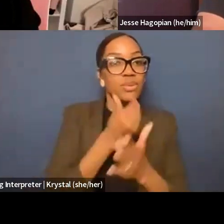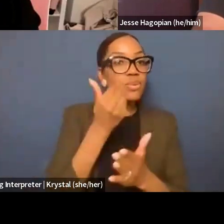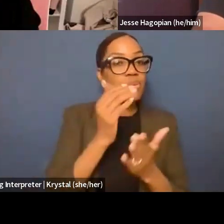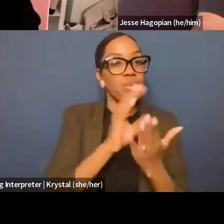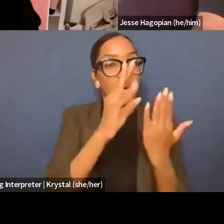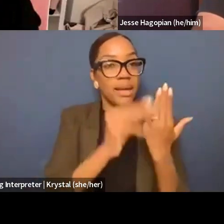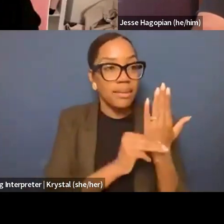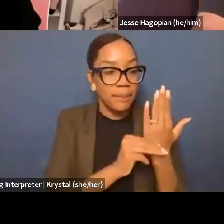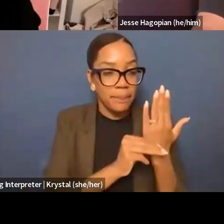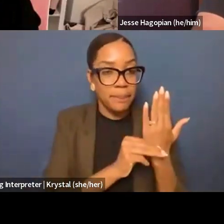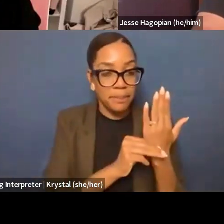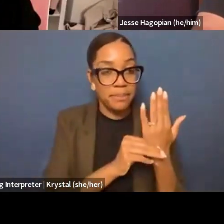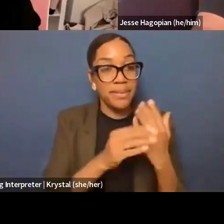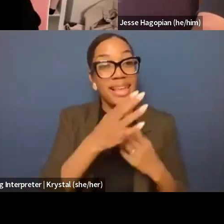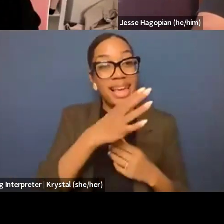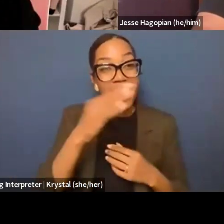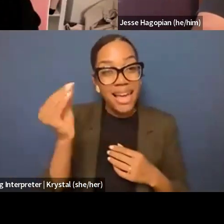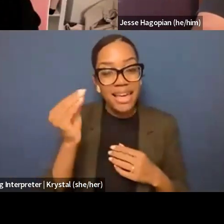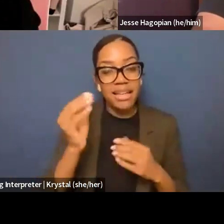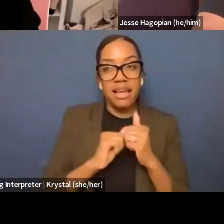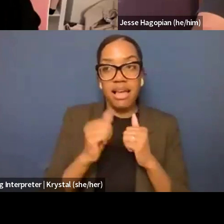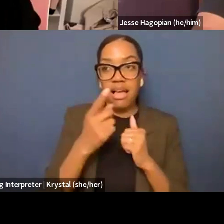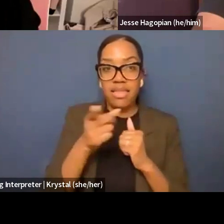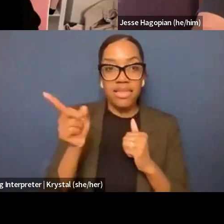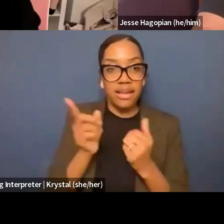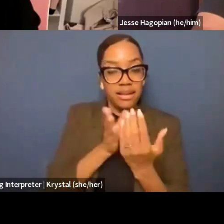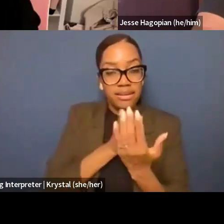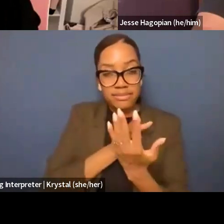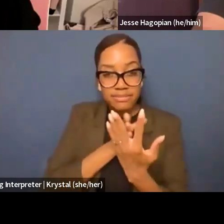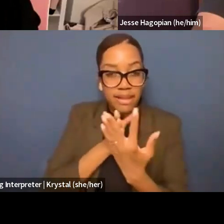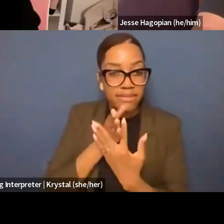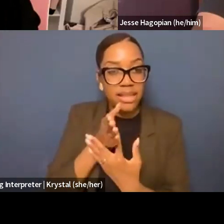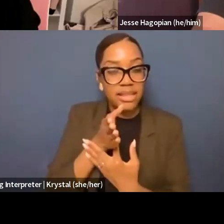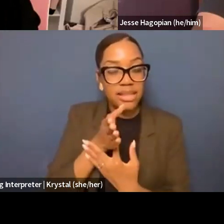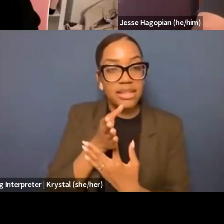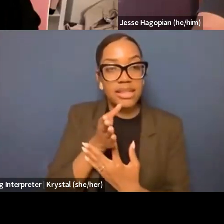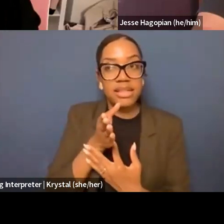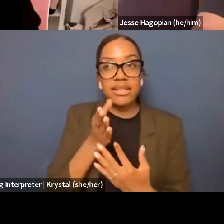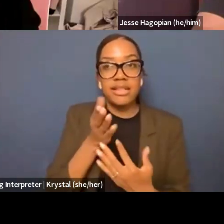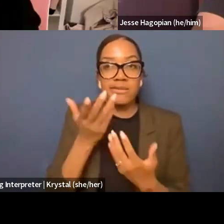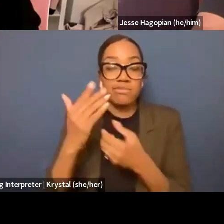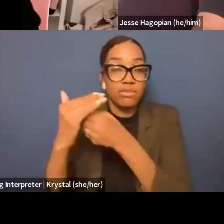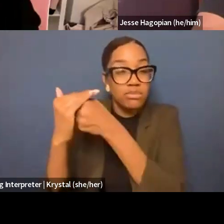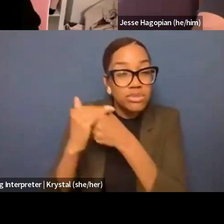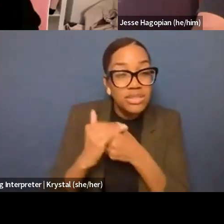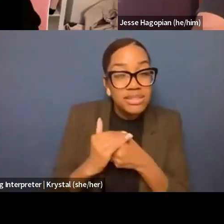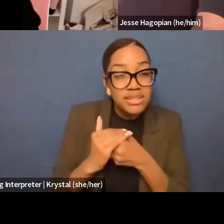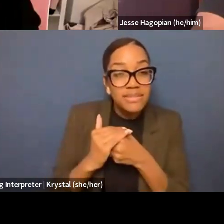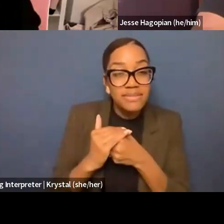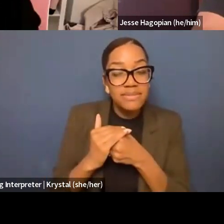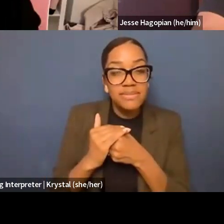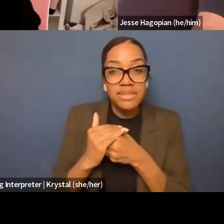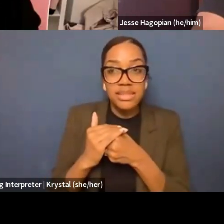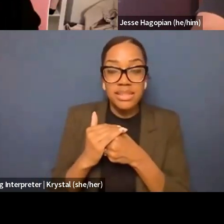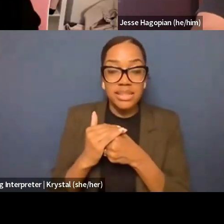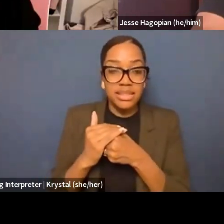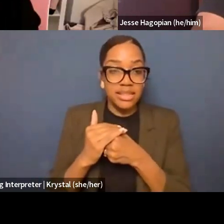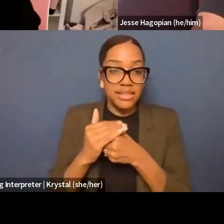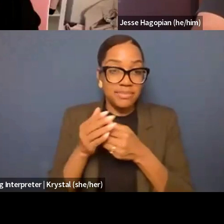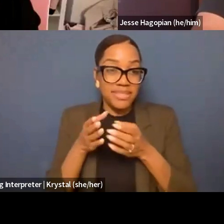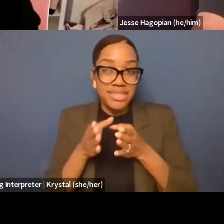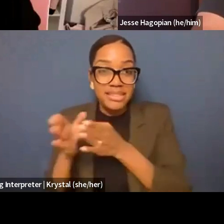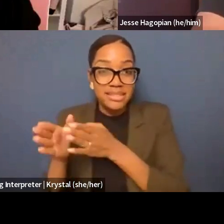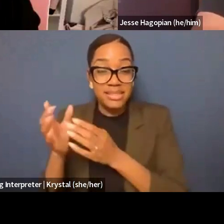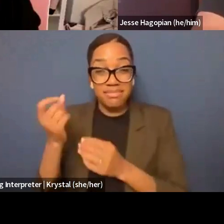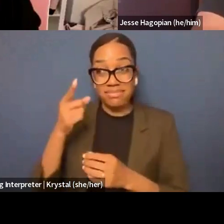education. But it also had to do with how they were navigating, oppressive surveillance tactics that they were being